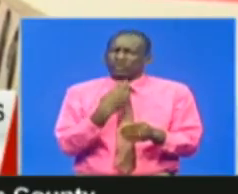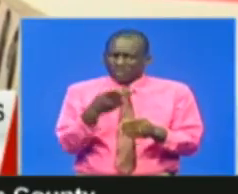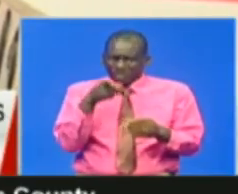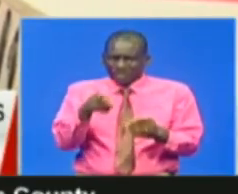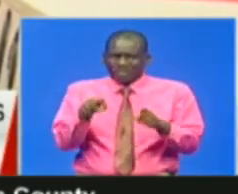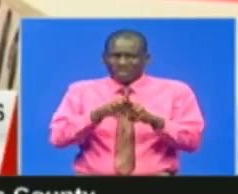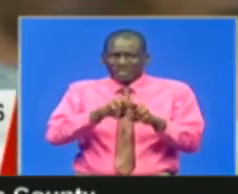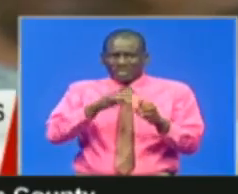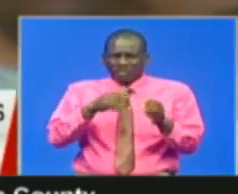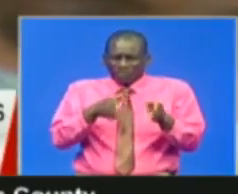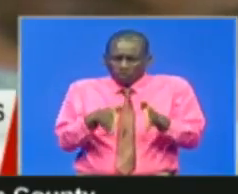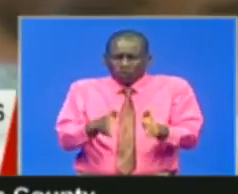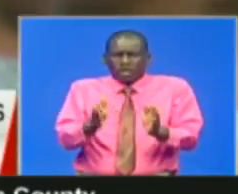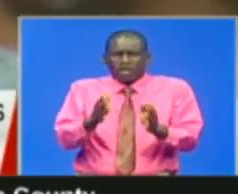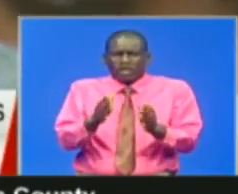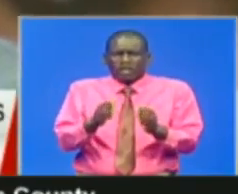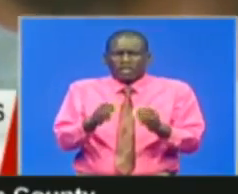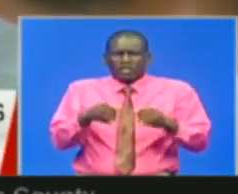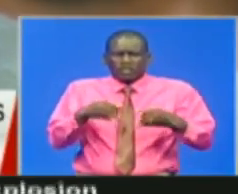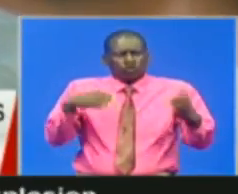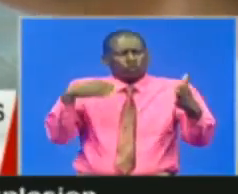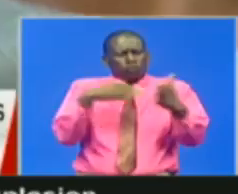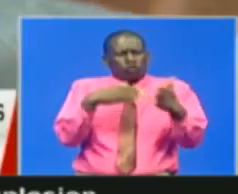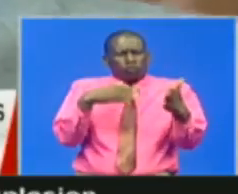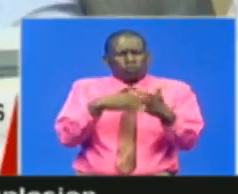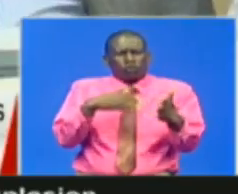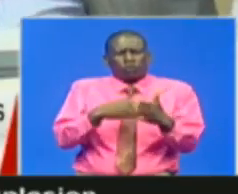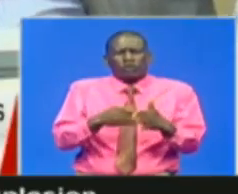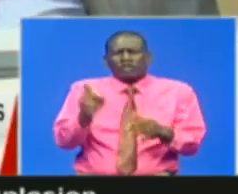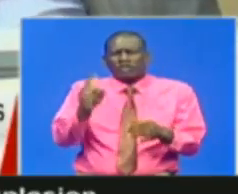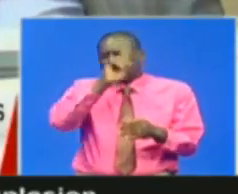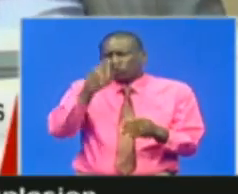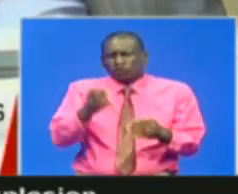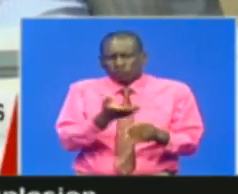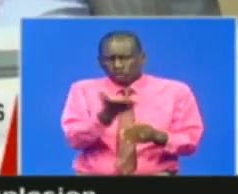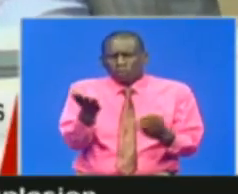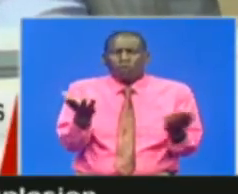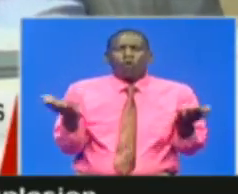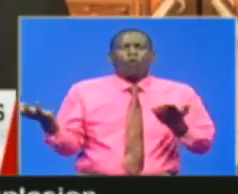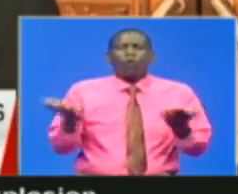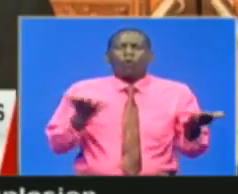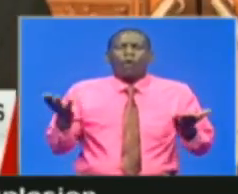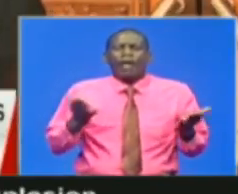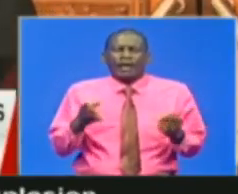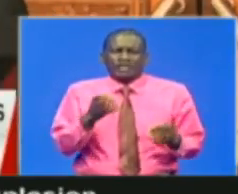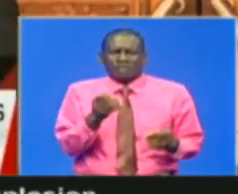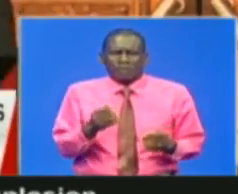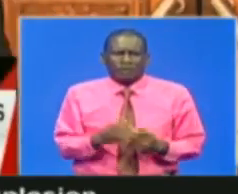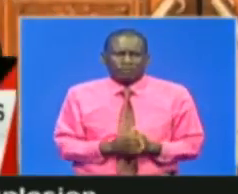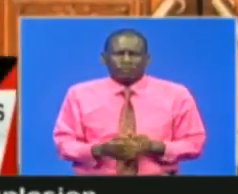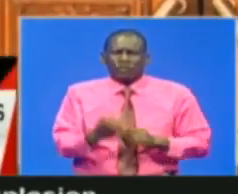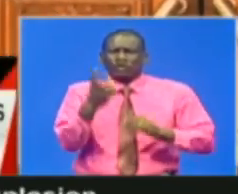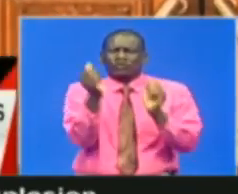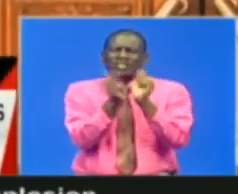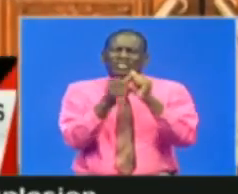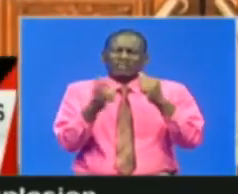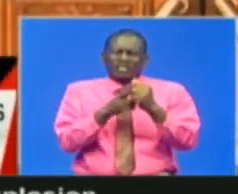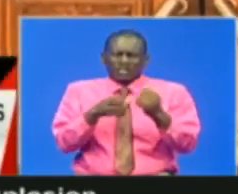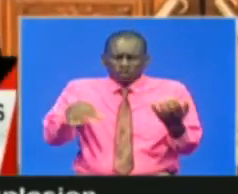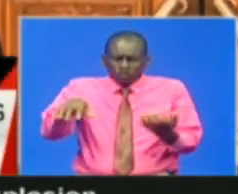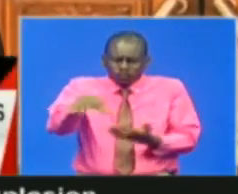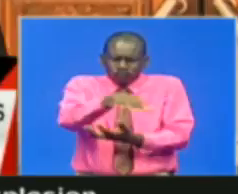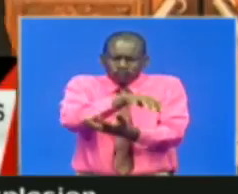evasive manoeuvre on the road to answering the only real question to them. Where is our money? In 2017, they were taken down in circles by the